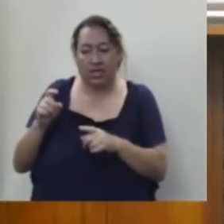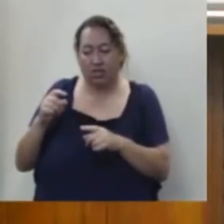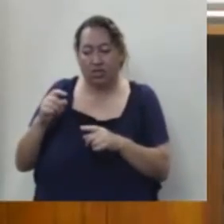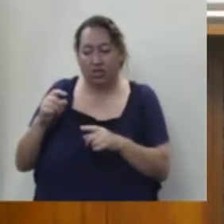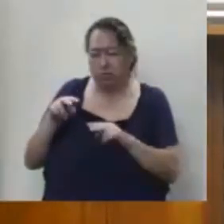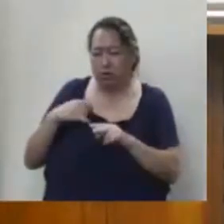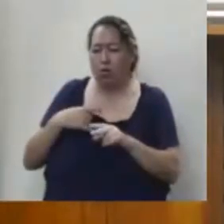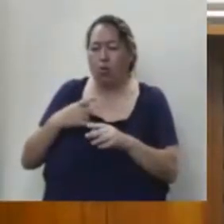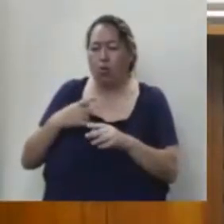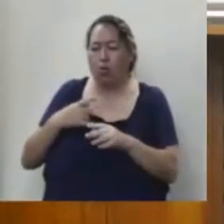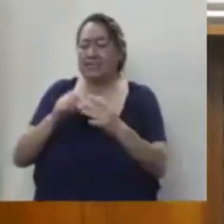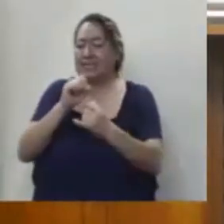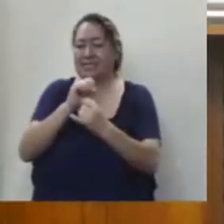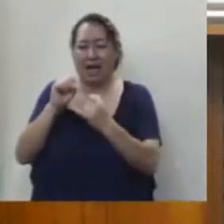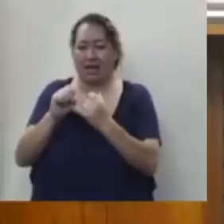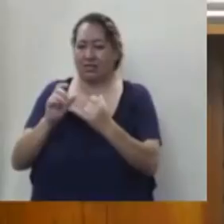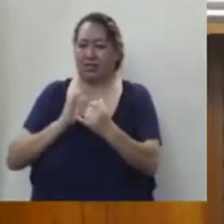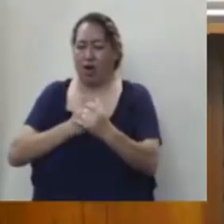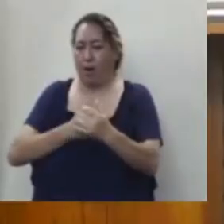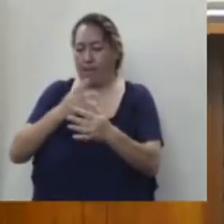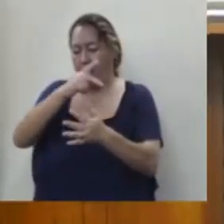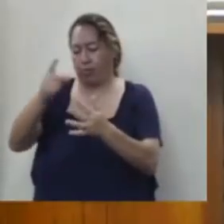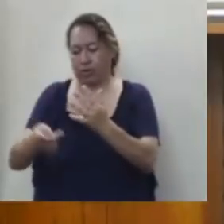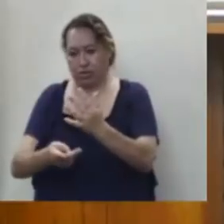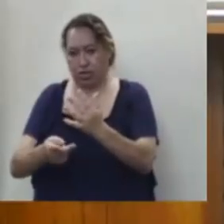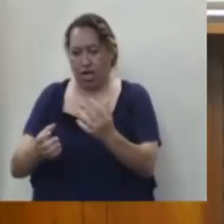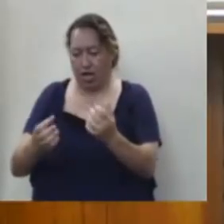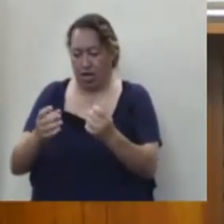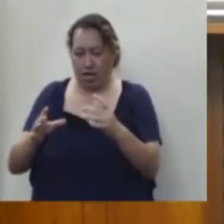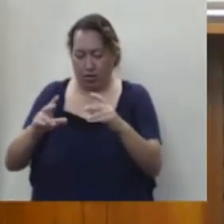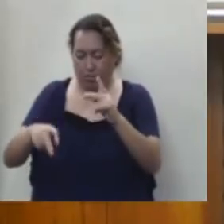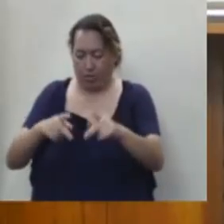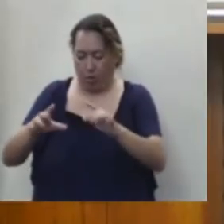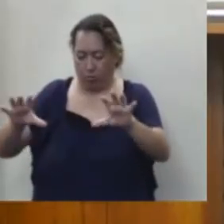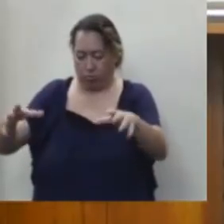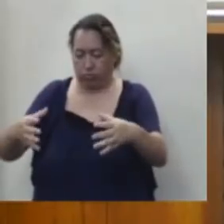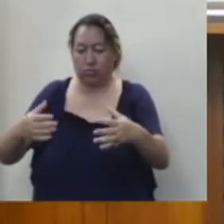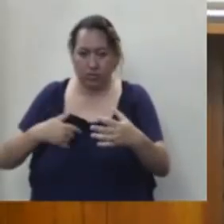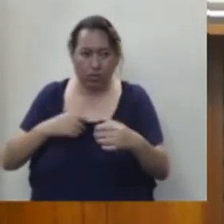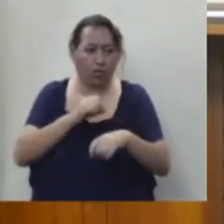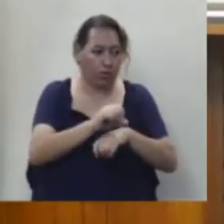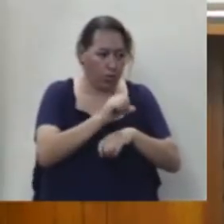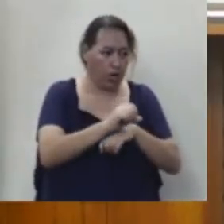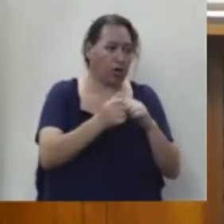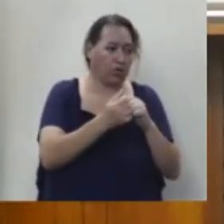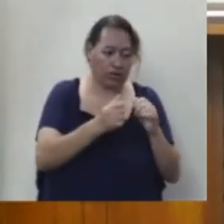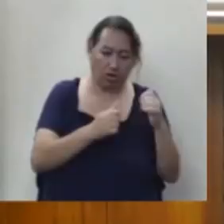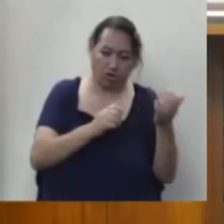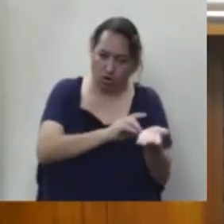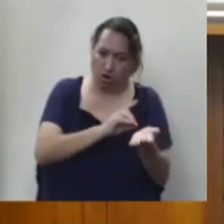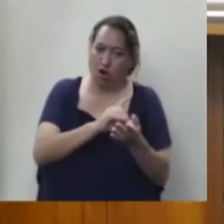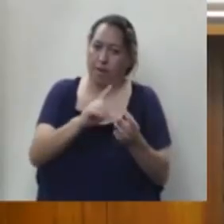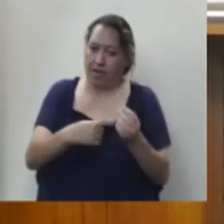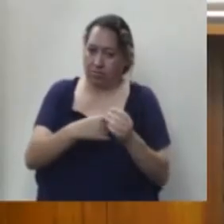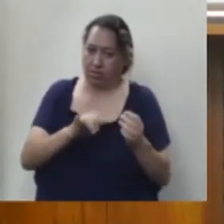we're working with Dr. Thing Hancock in that effort. So yes, as soon as we get more of our expansion capability, we